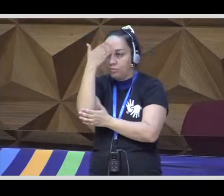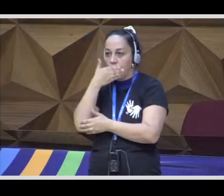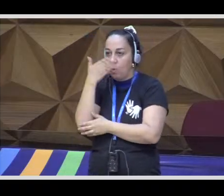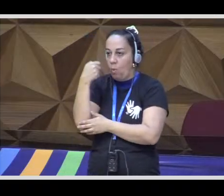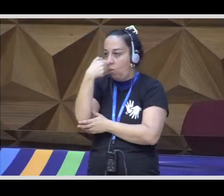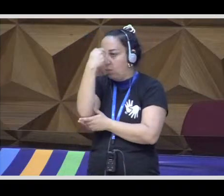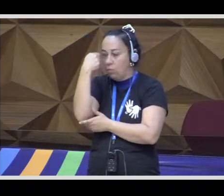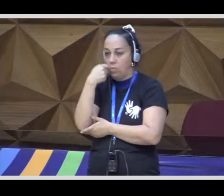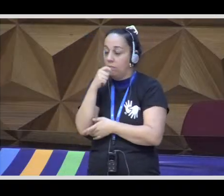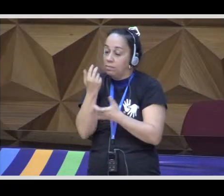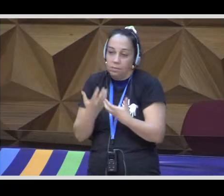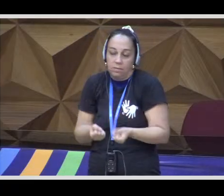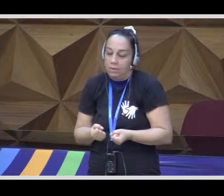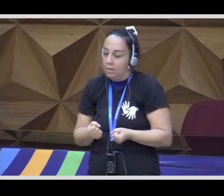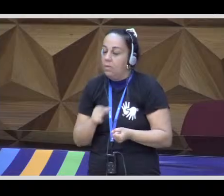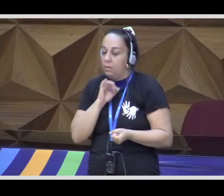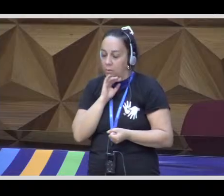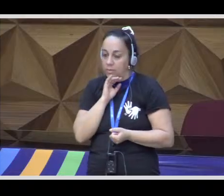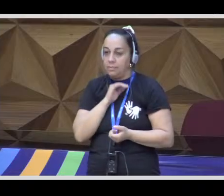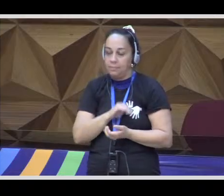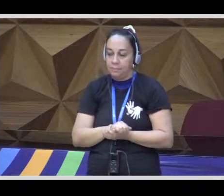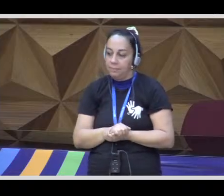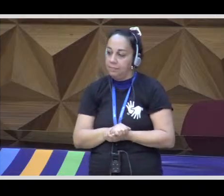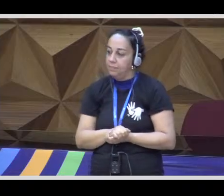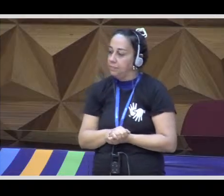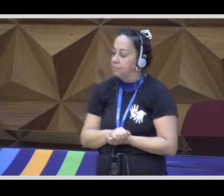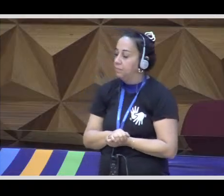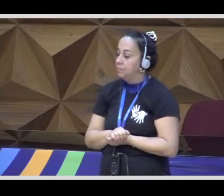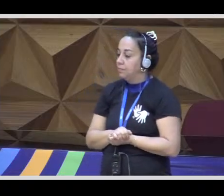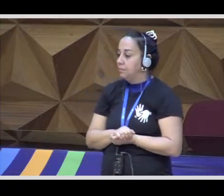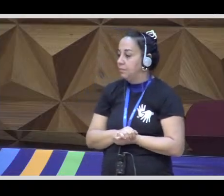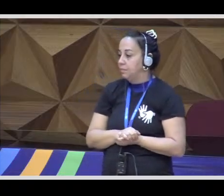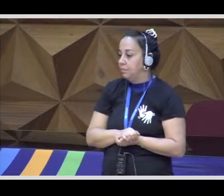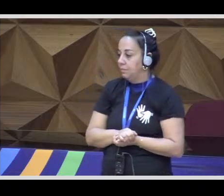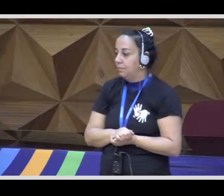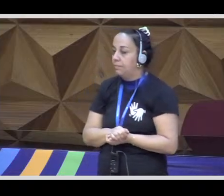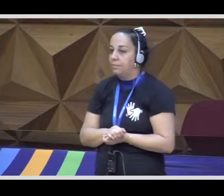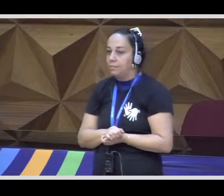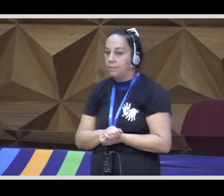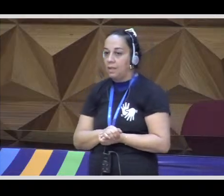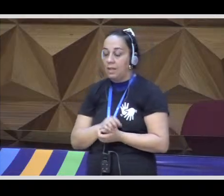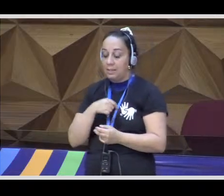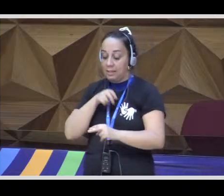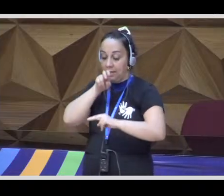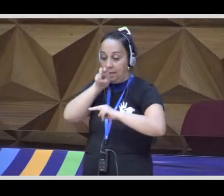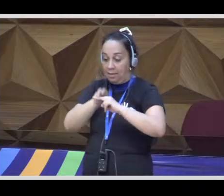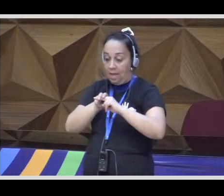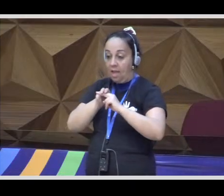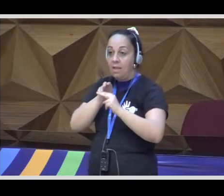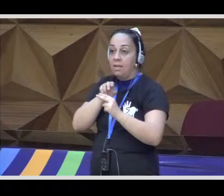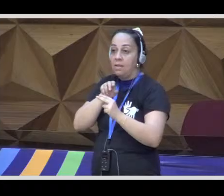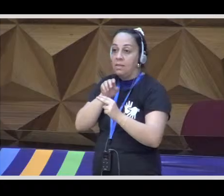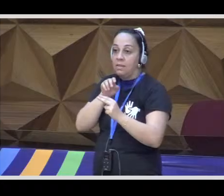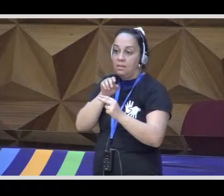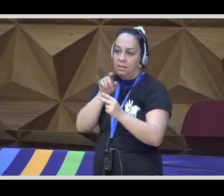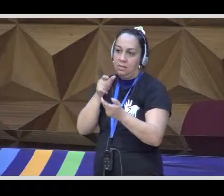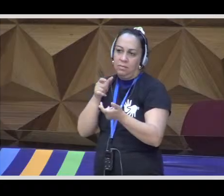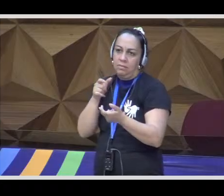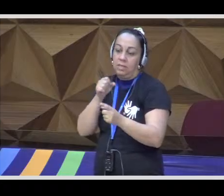seating layouts affect acceptability a lot, because you're doing things right into the space of the other person.